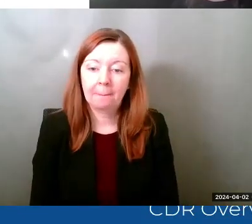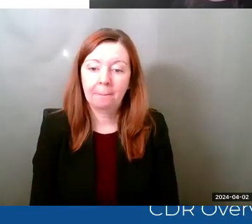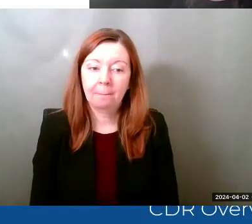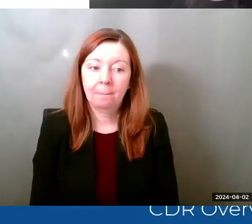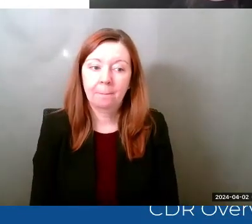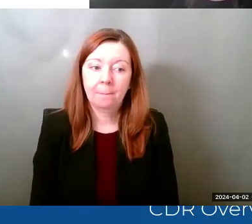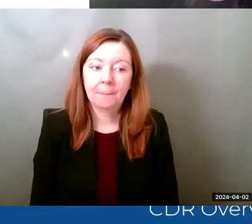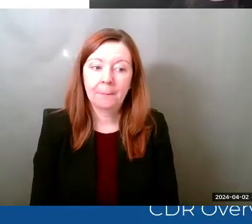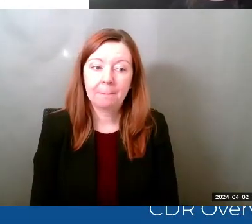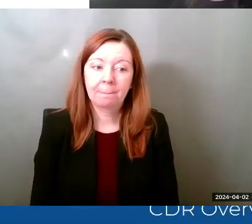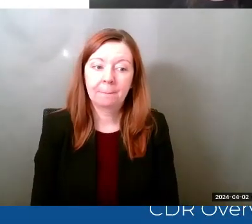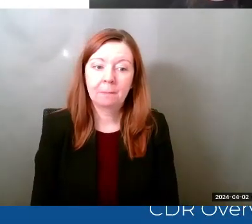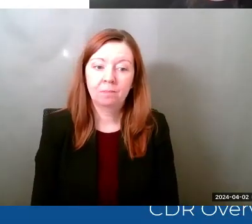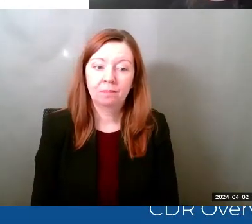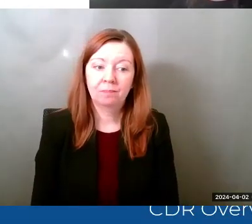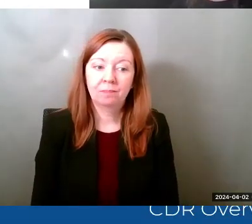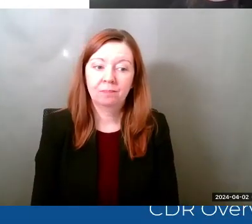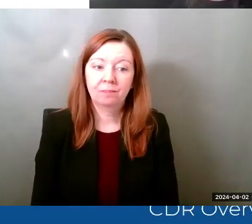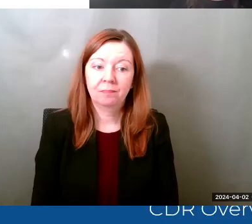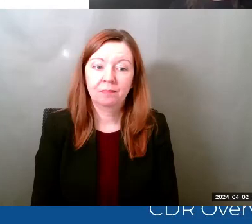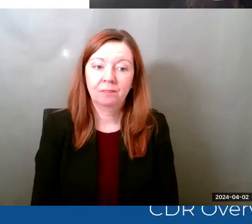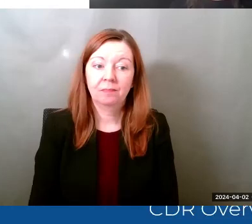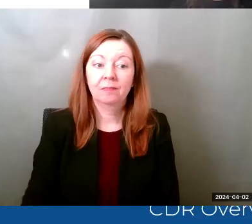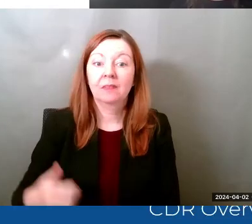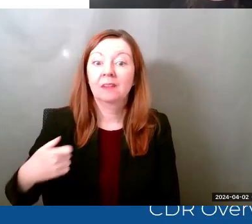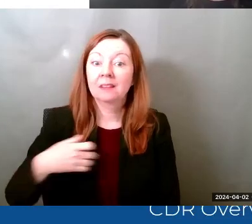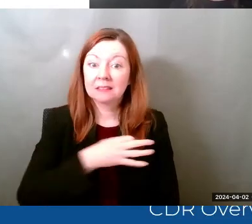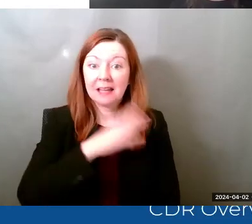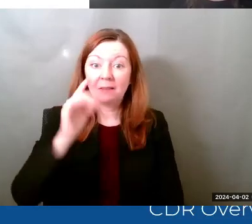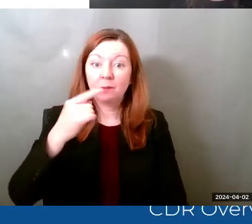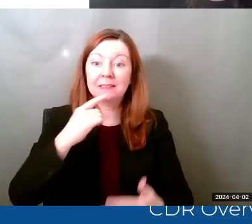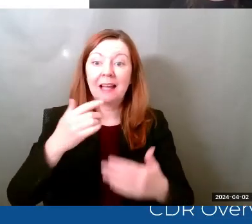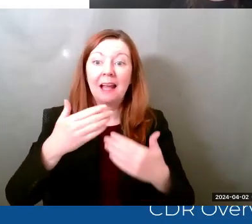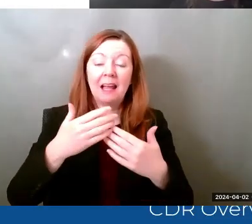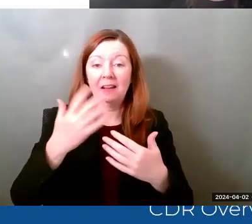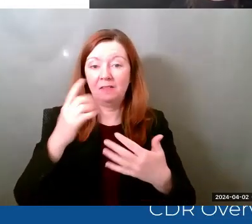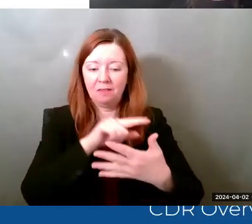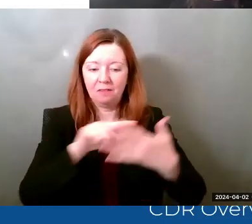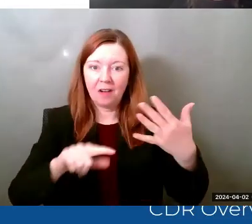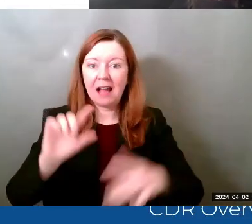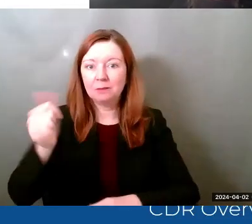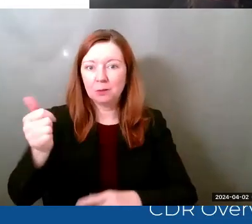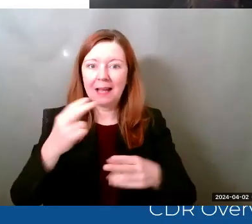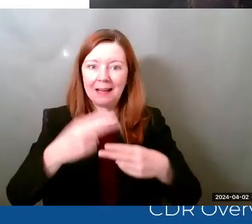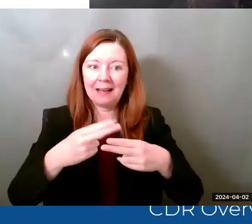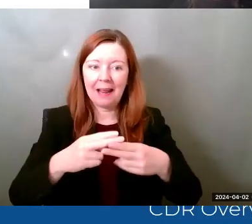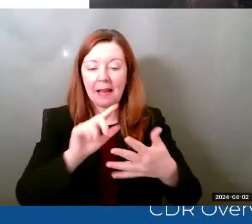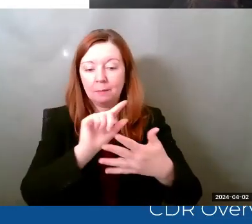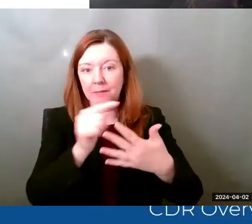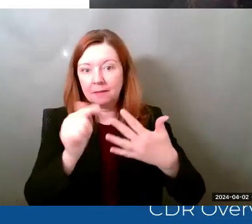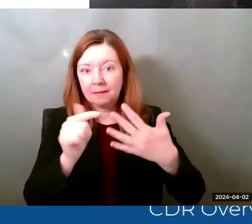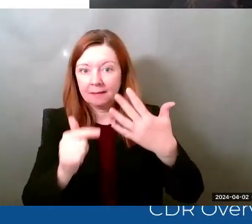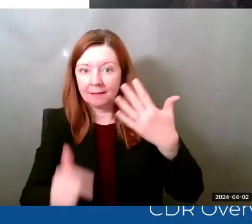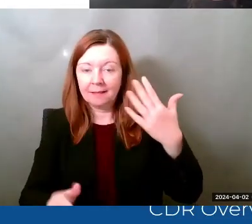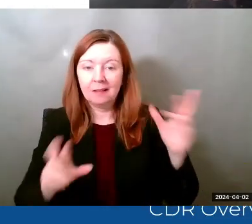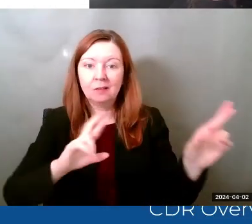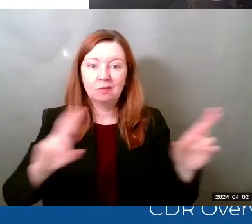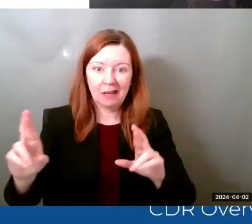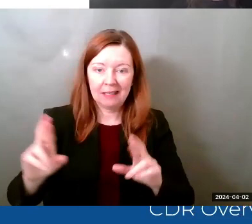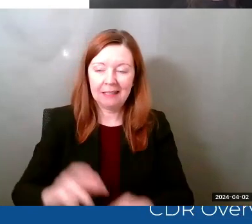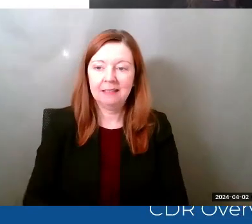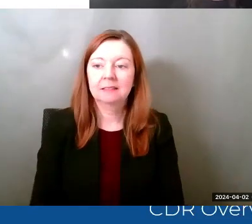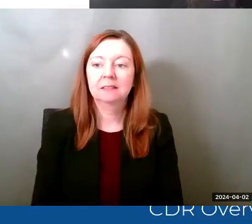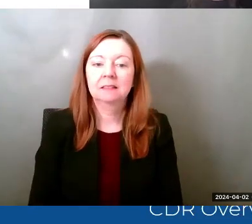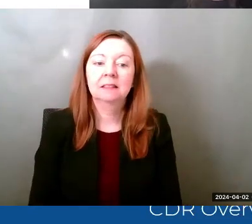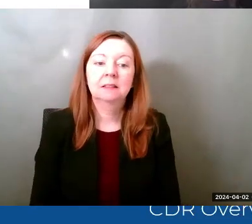Staff will note the next 5 to 10 names on our list of pre-registered speakers in the chat periodically during